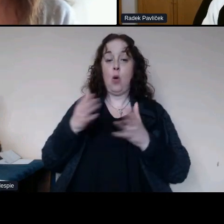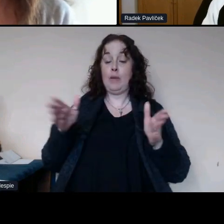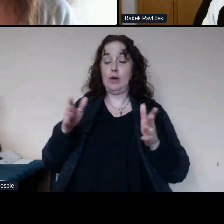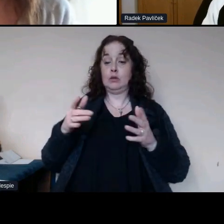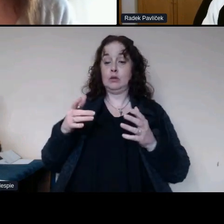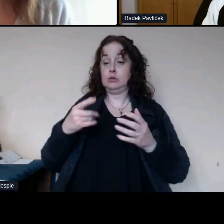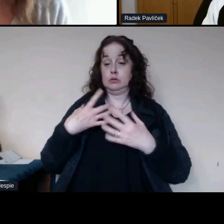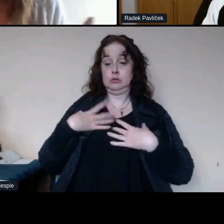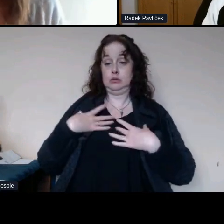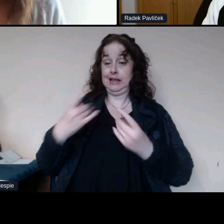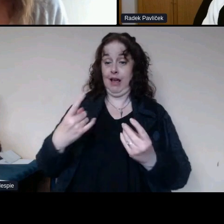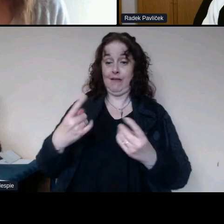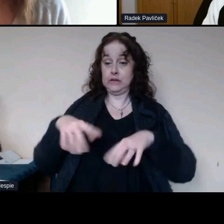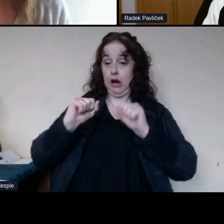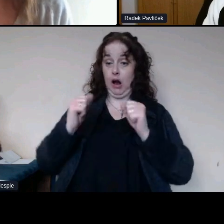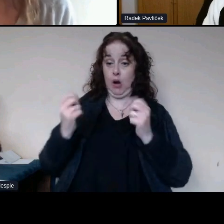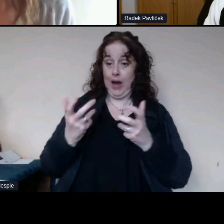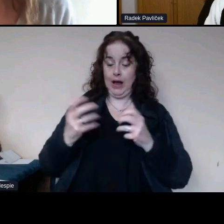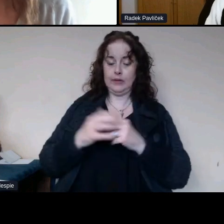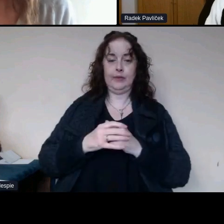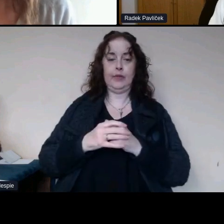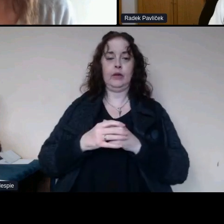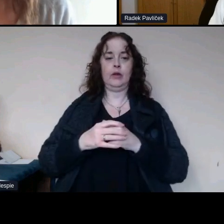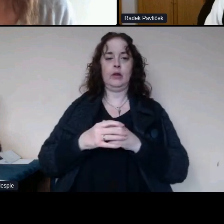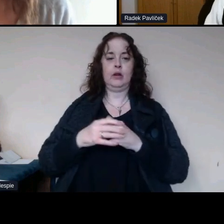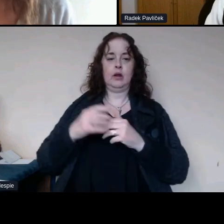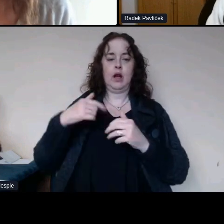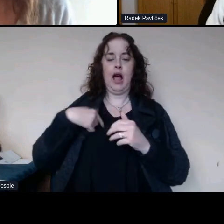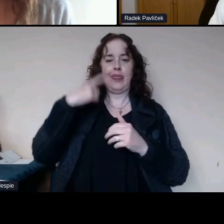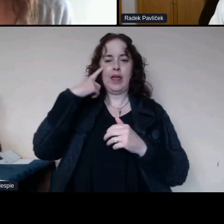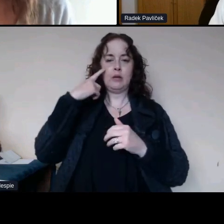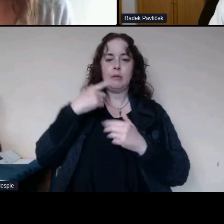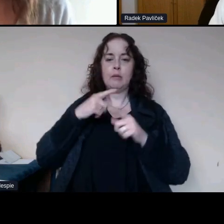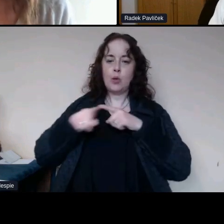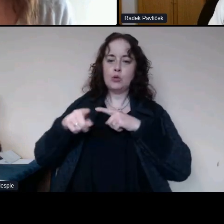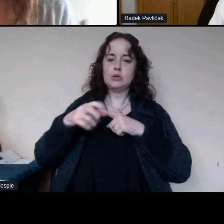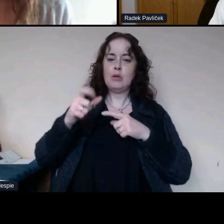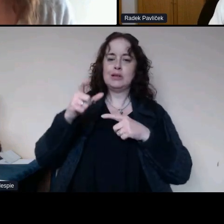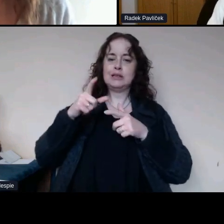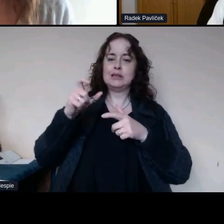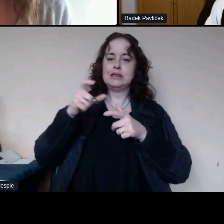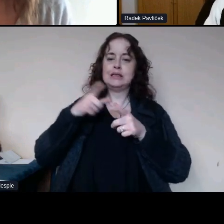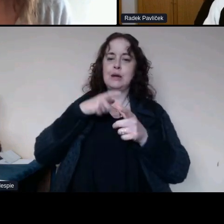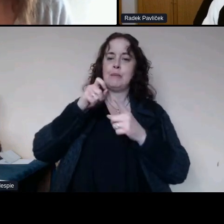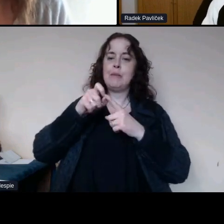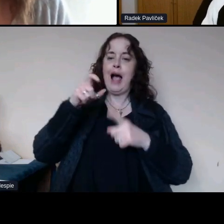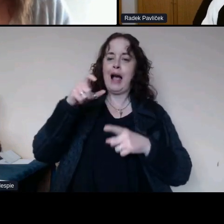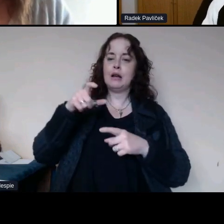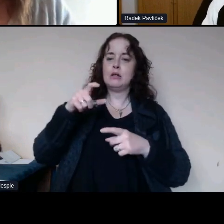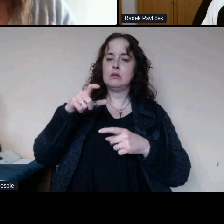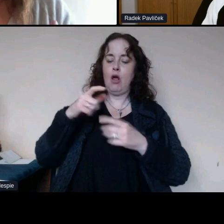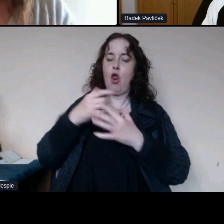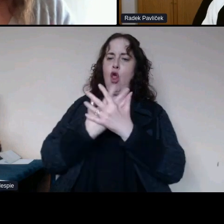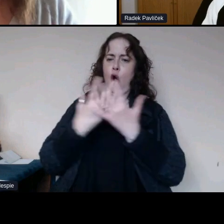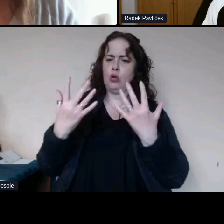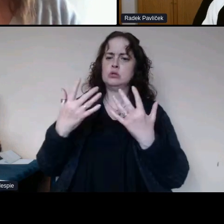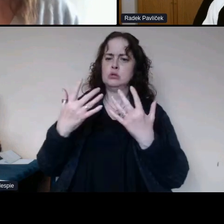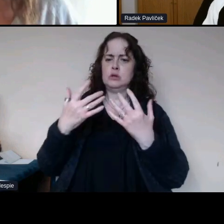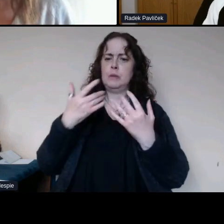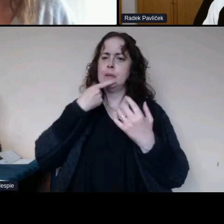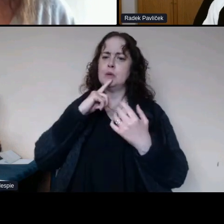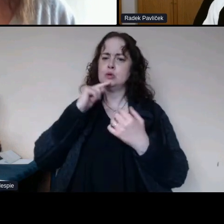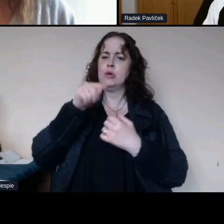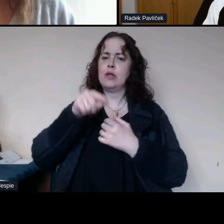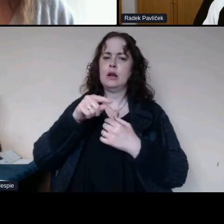like. But I believe most people start with CPAC, and that is also where we have most numbers, because that is kind of